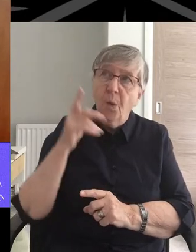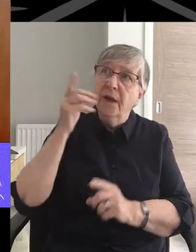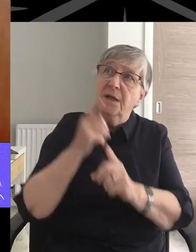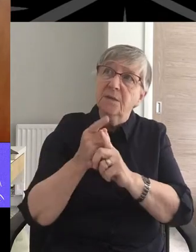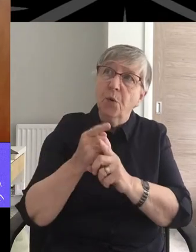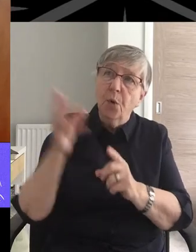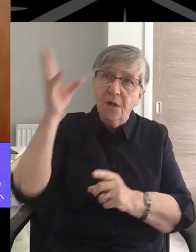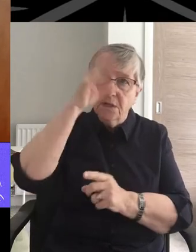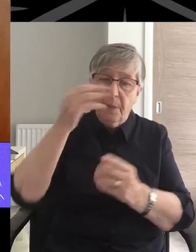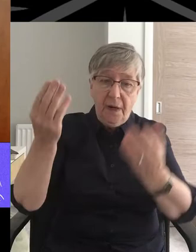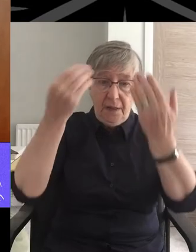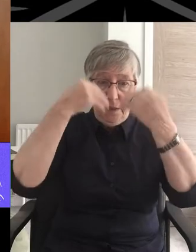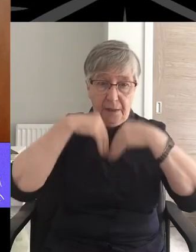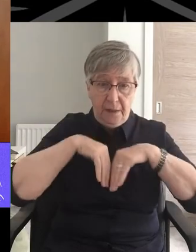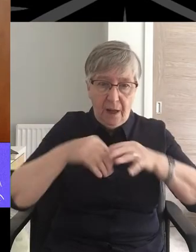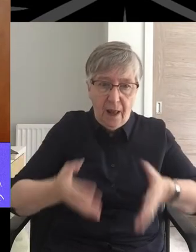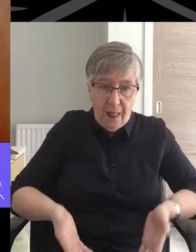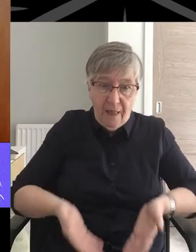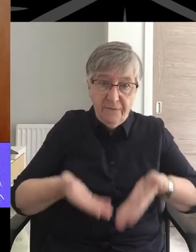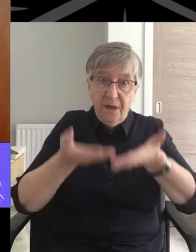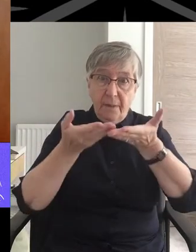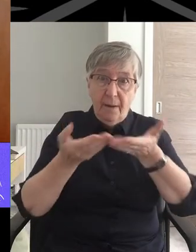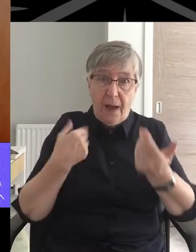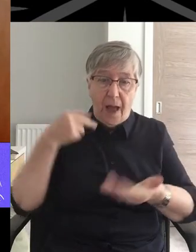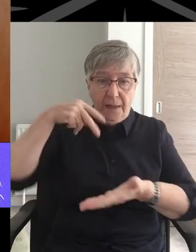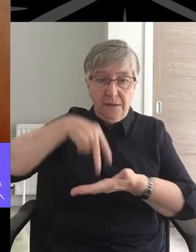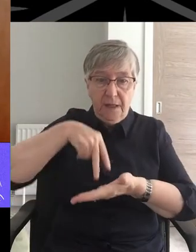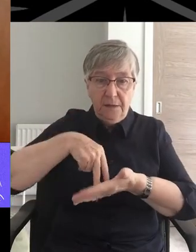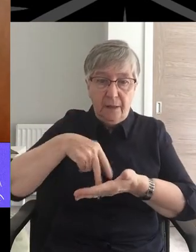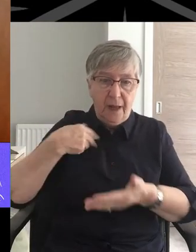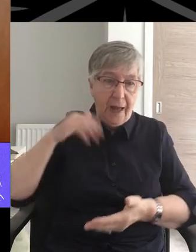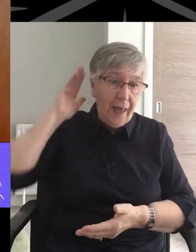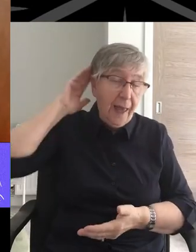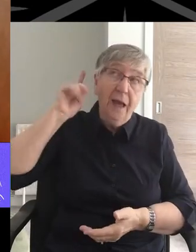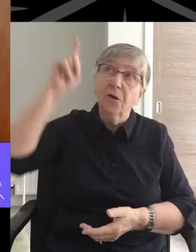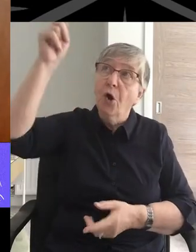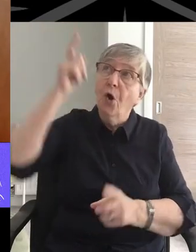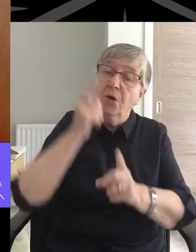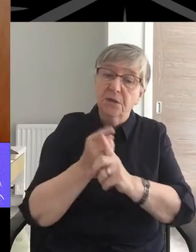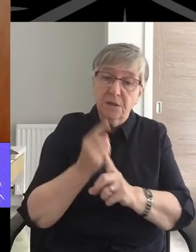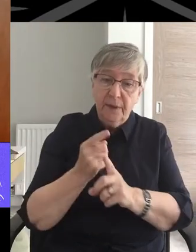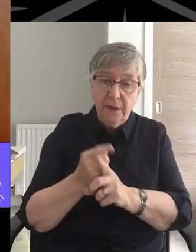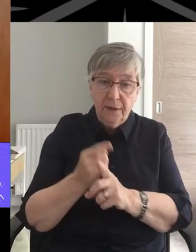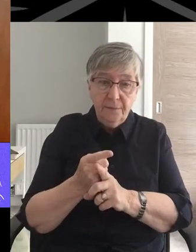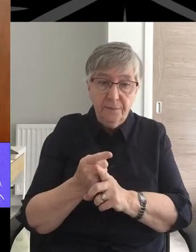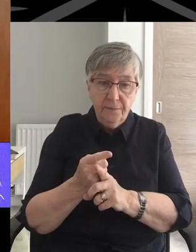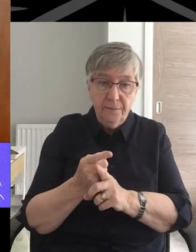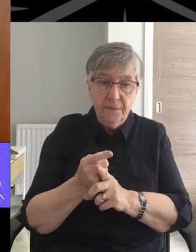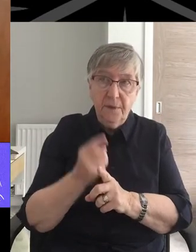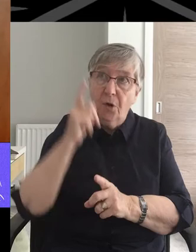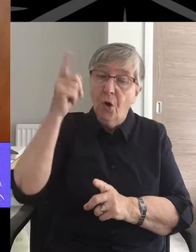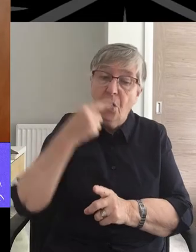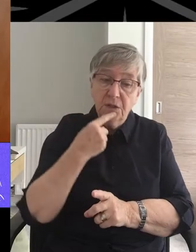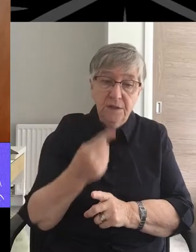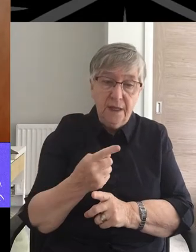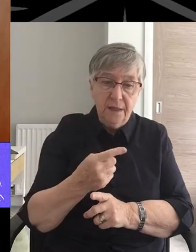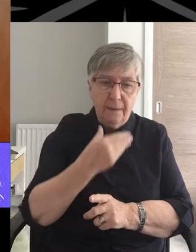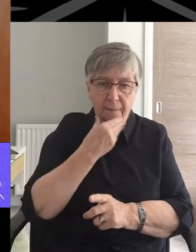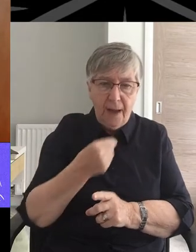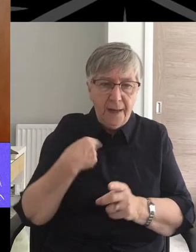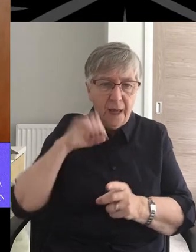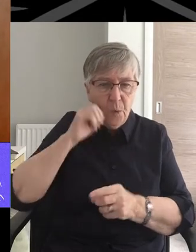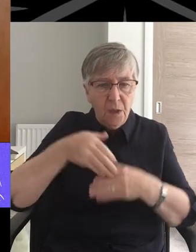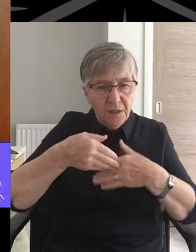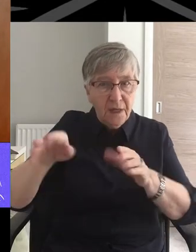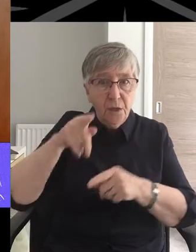came into me and raised me to my feet, and I heard him speaking to me. He said, "Son of man, I'm sending